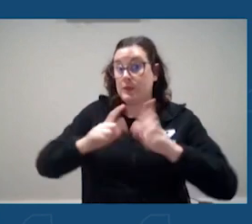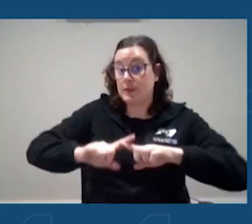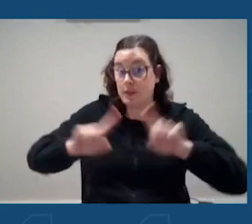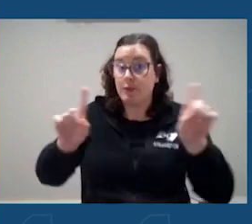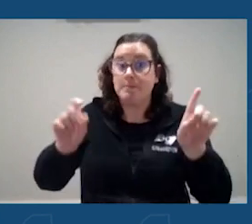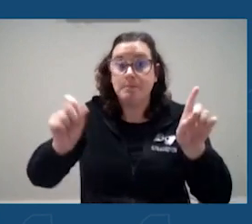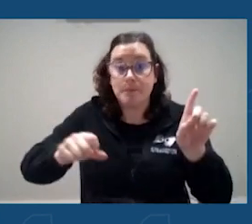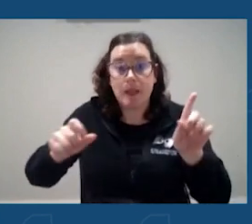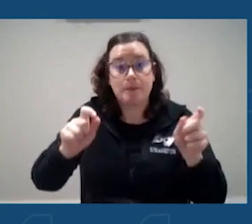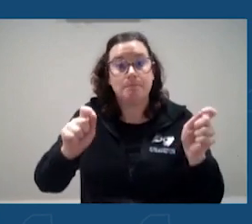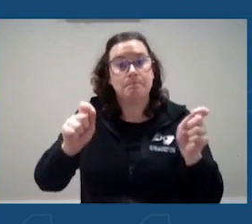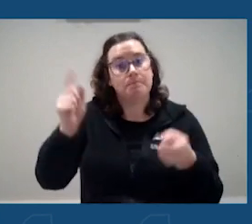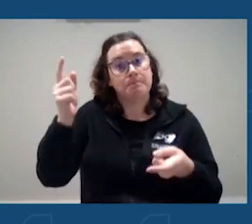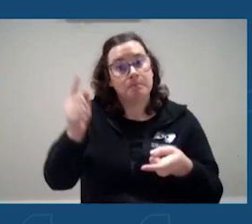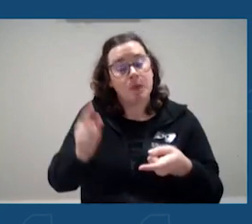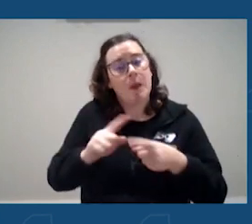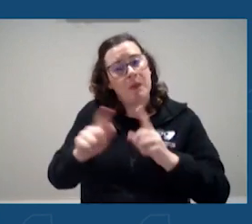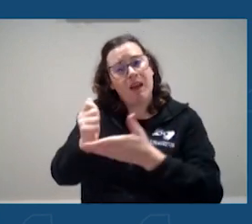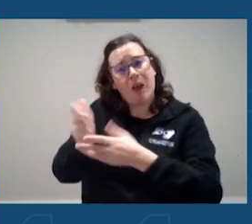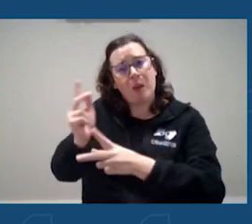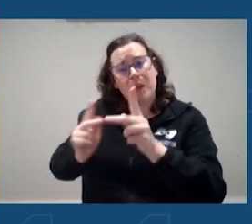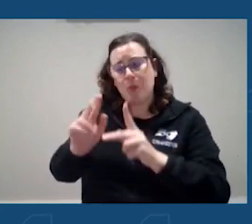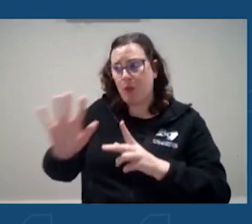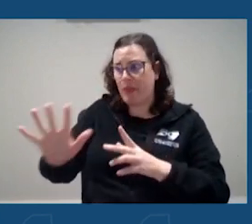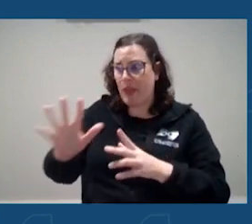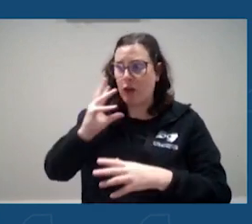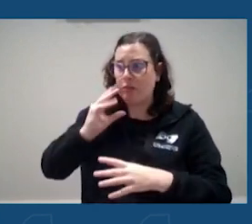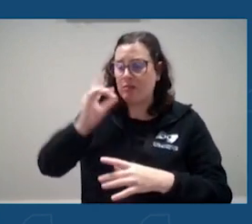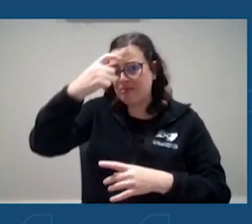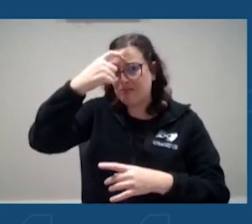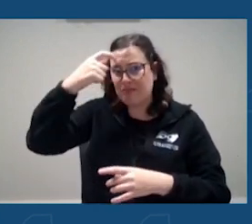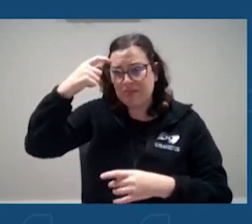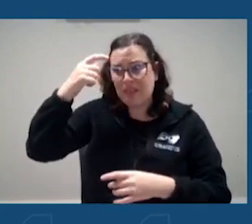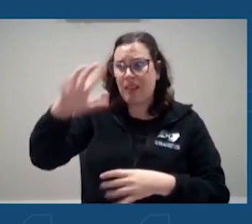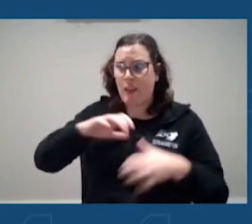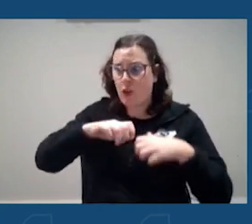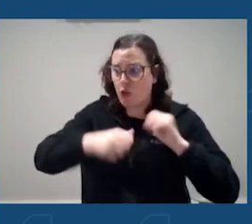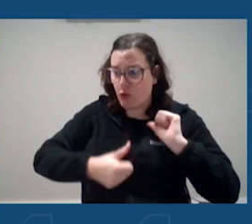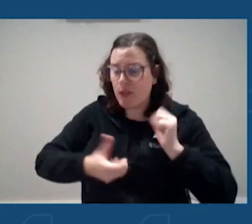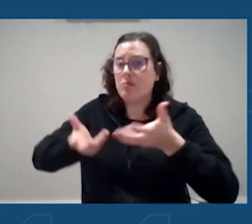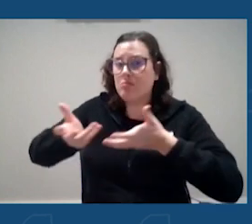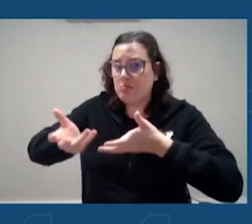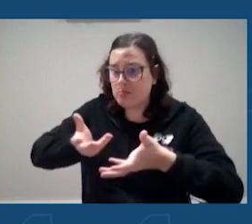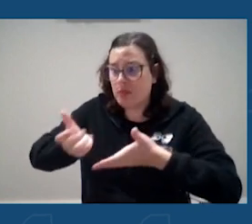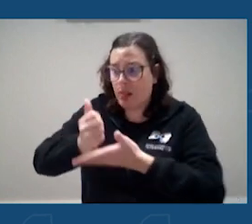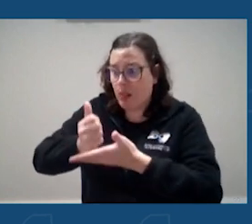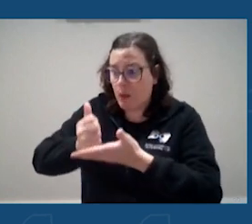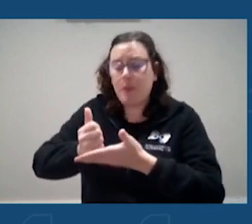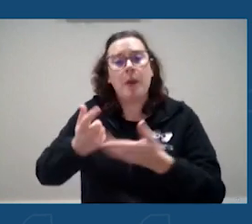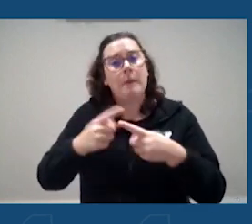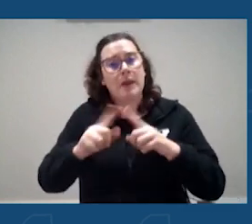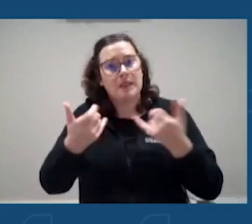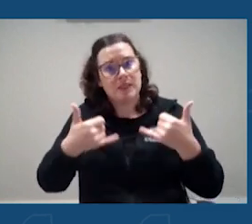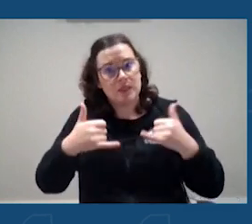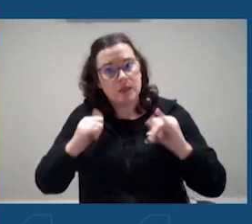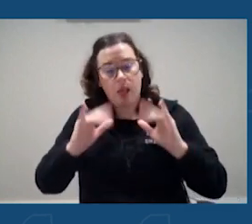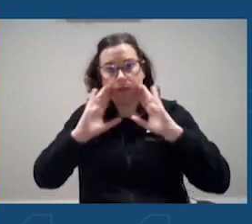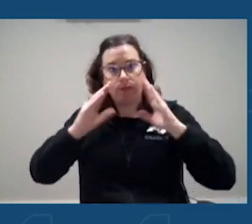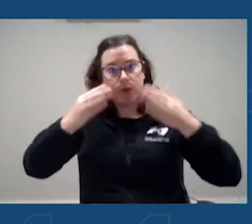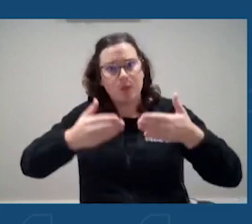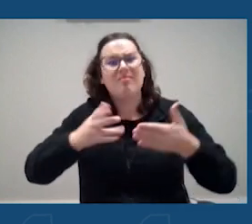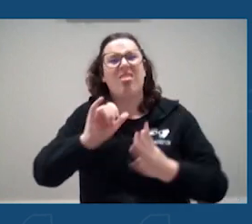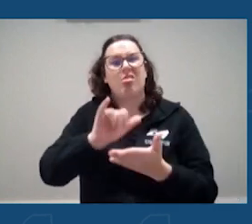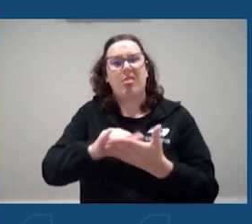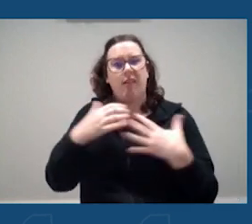trauma and the grief that they're experiencing. And we're going to continue treating this as a real crisis, a public health crisis. So today we're going to be